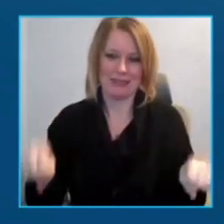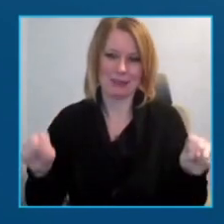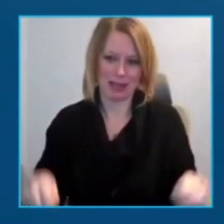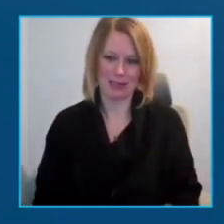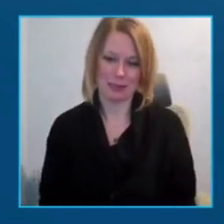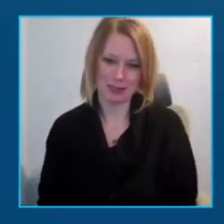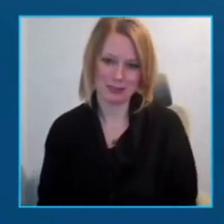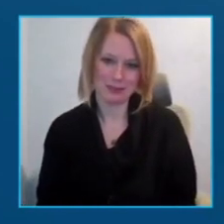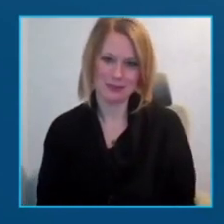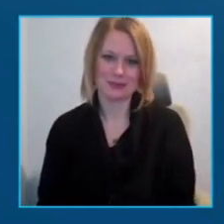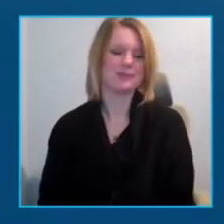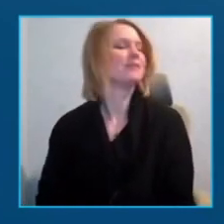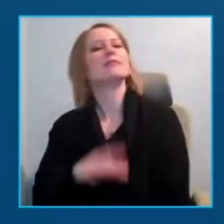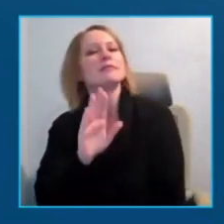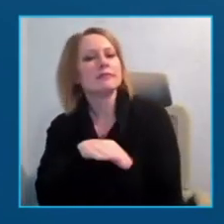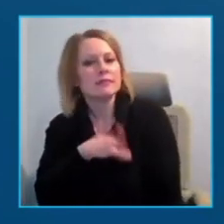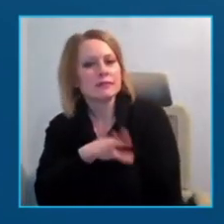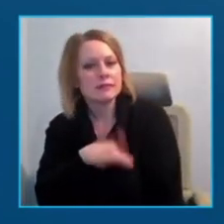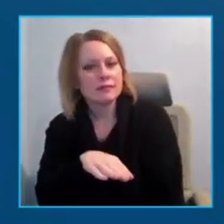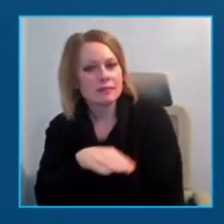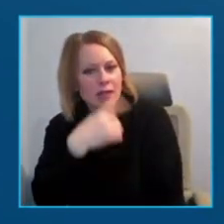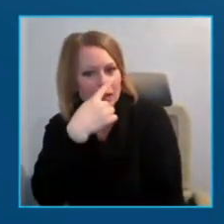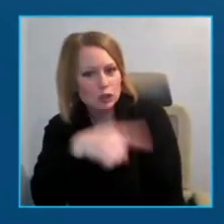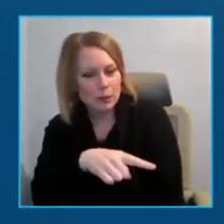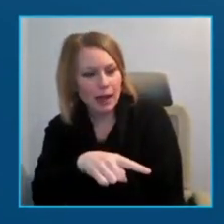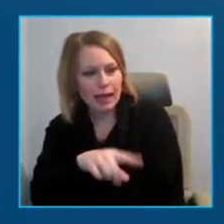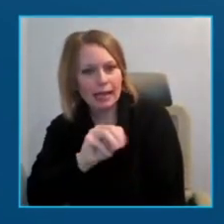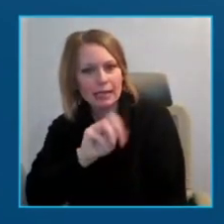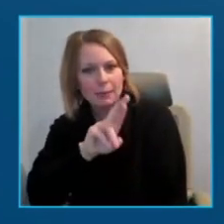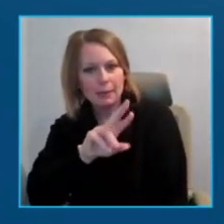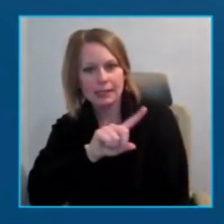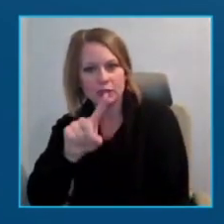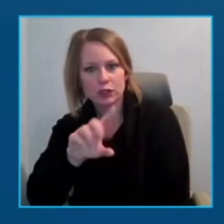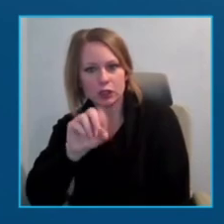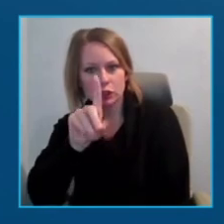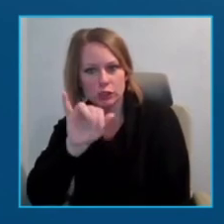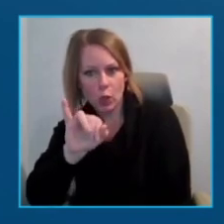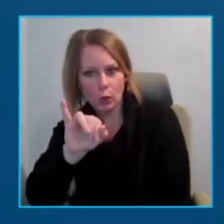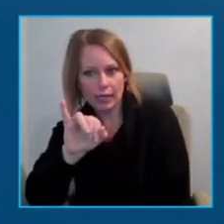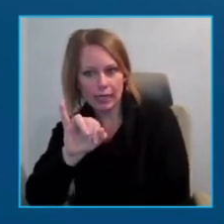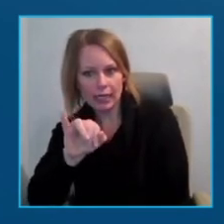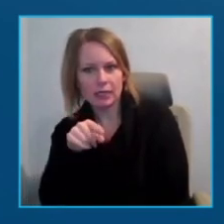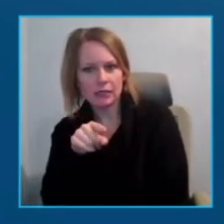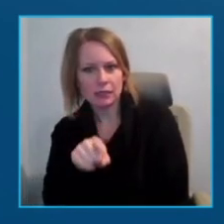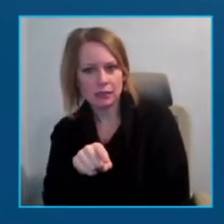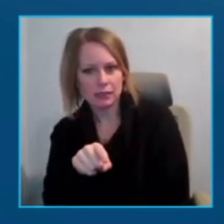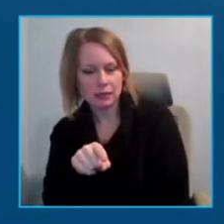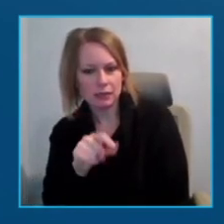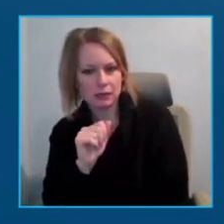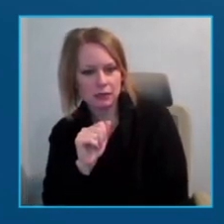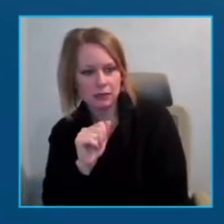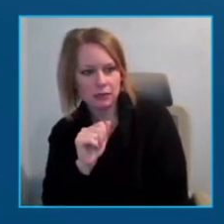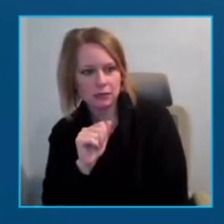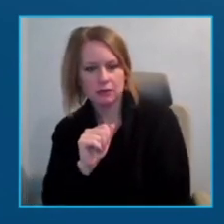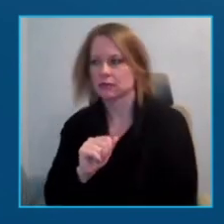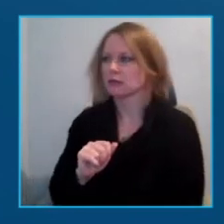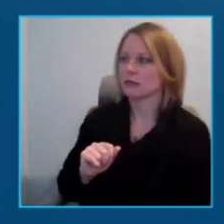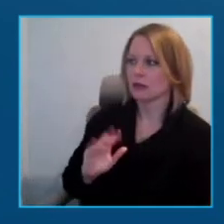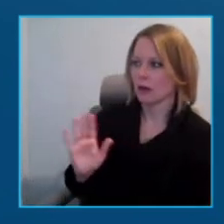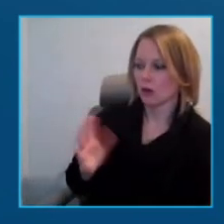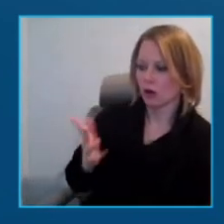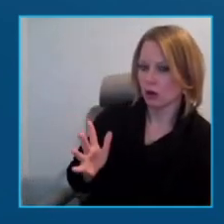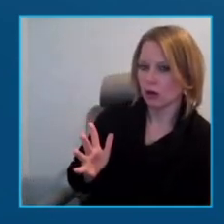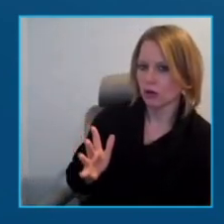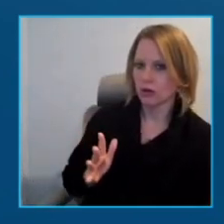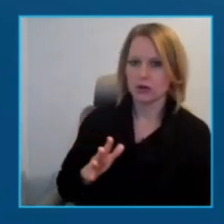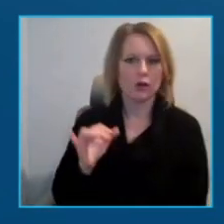we could call on Mr. Zodi. I know he had just a... I was doing that. Yeah. Okay, thank you.